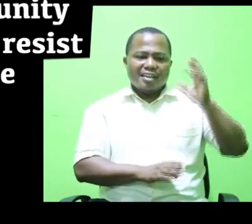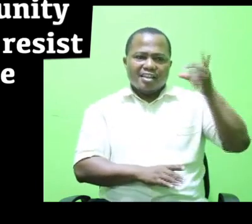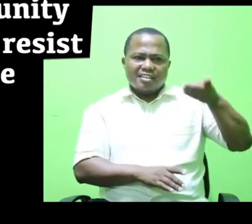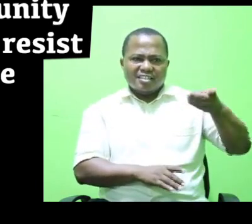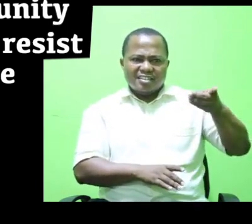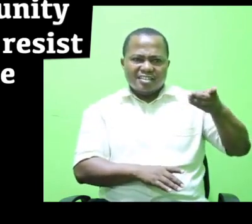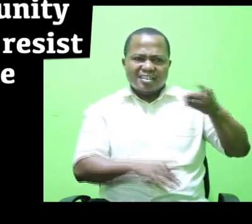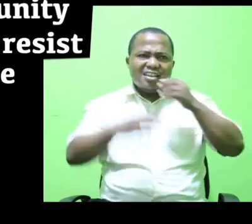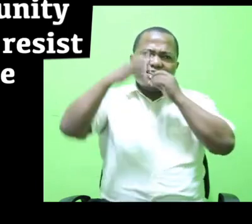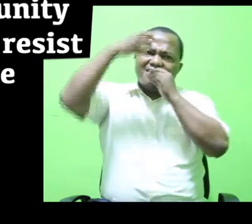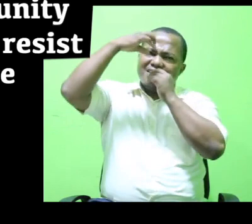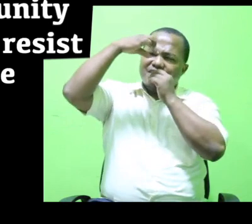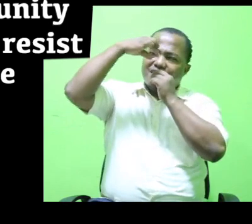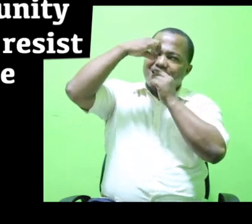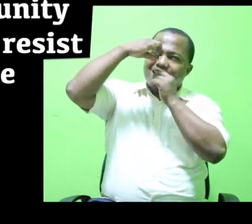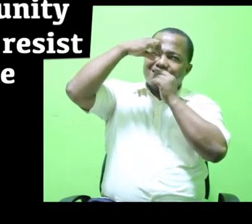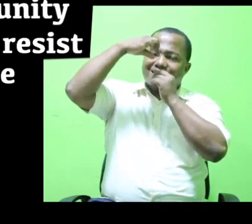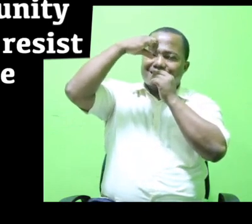vaccination,